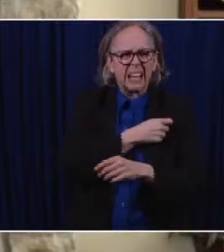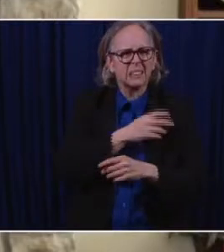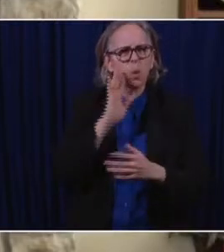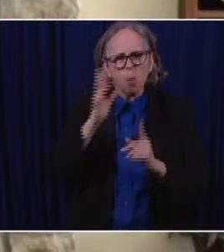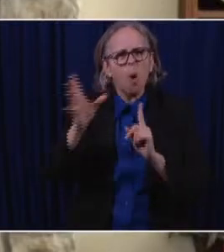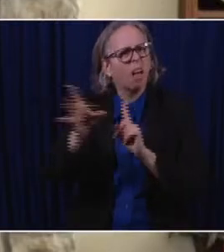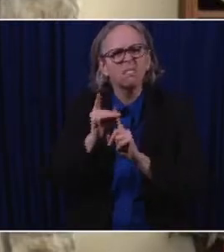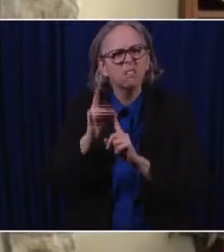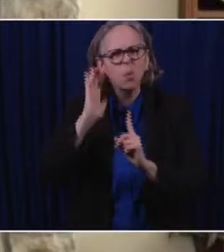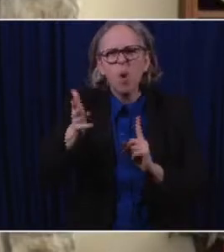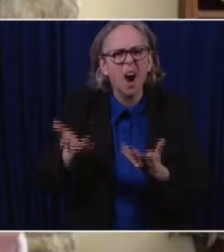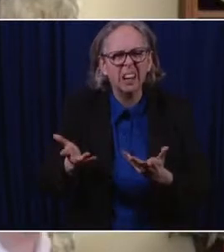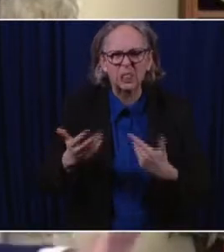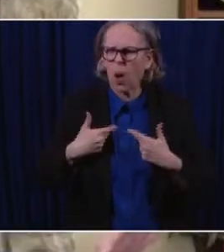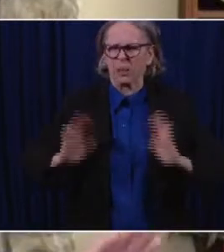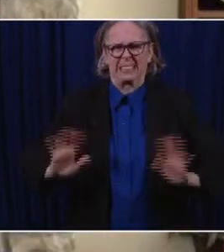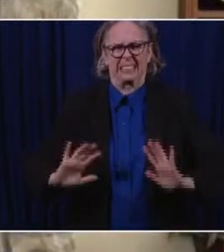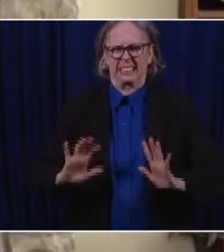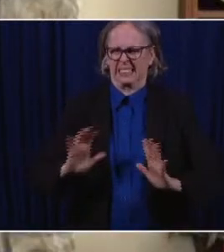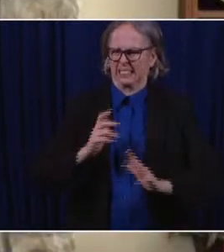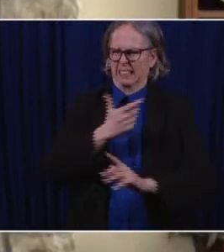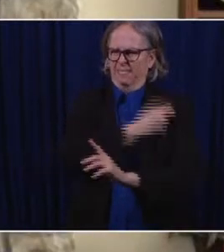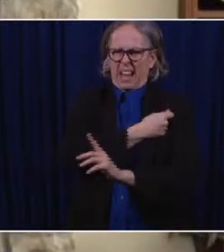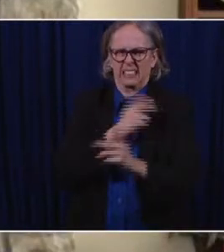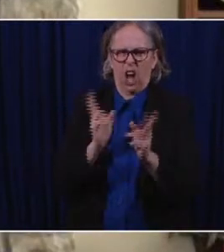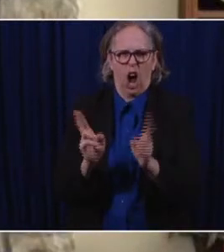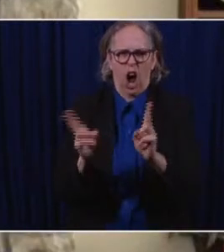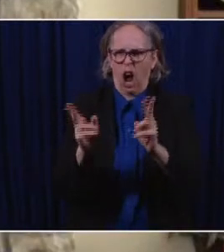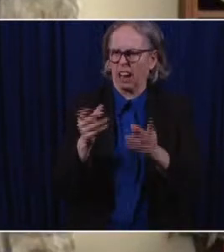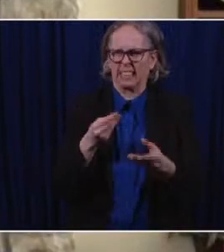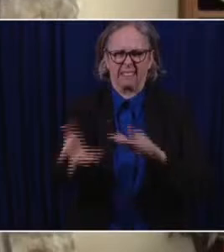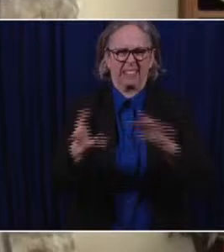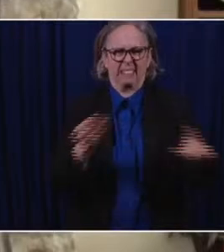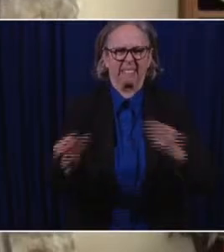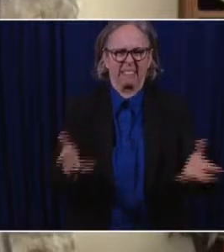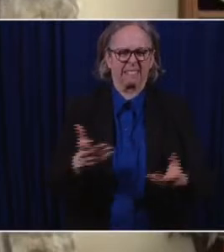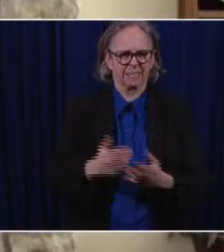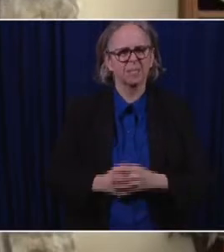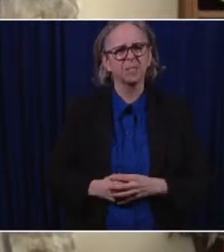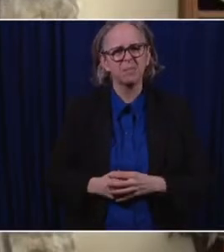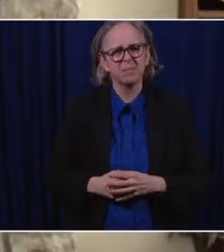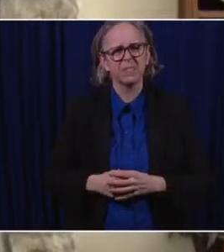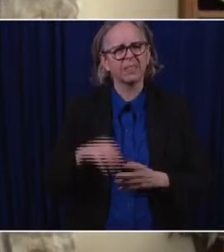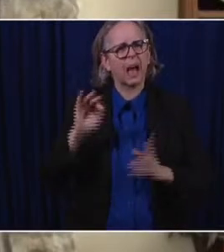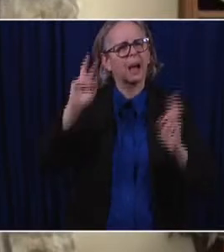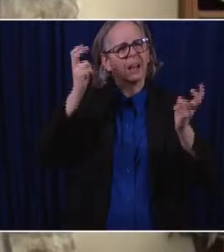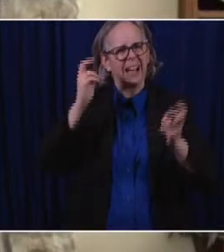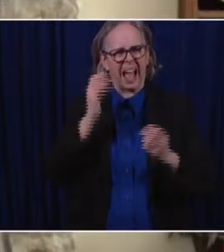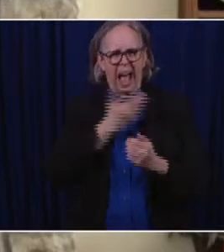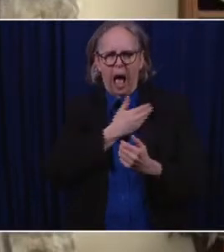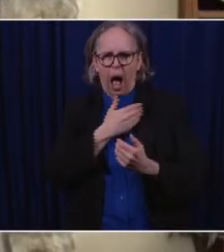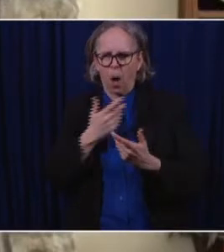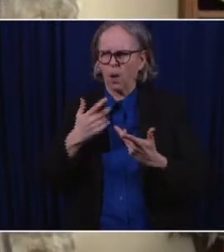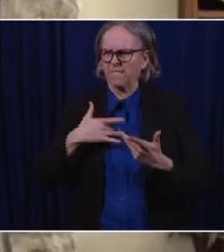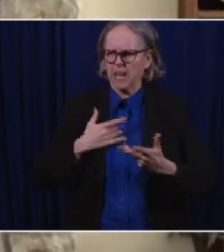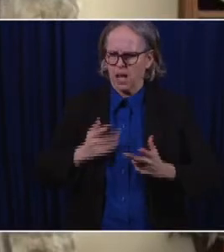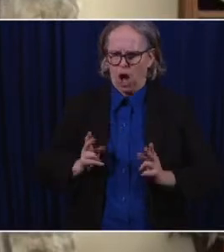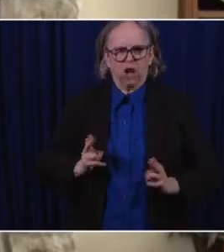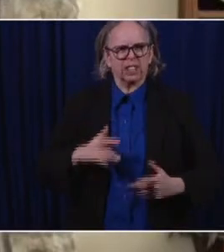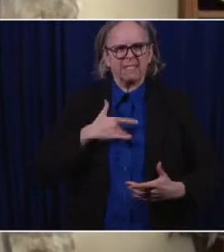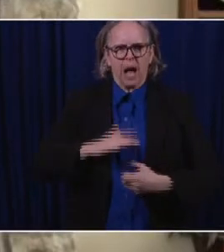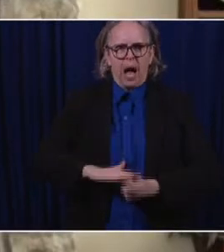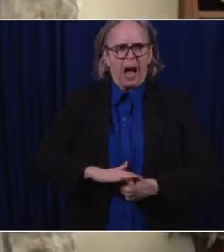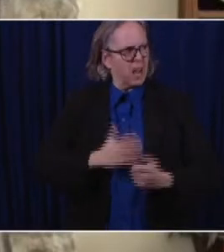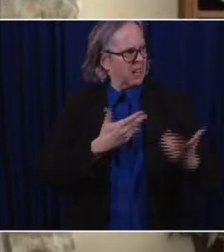rather than tomorrow, and tomorrow rather than 4 days from that. So keeping that tension in regard to that supply and demand up